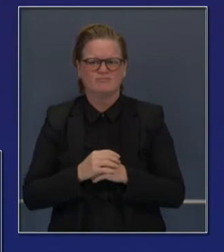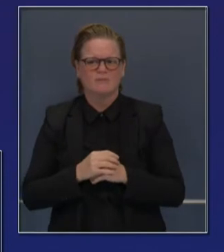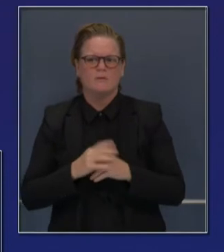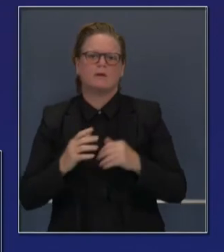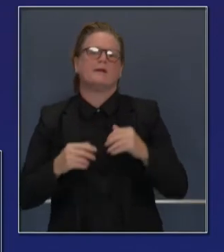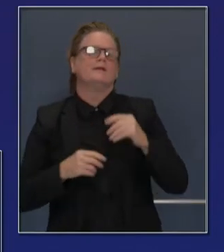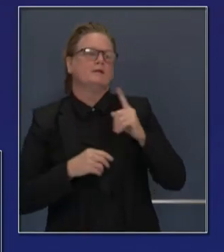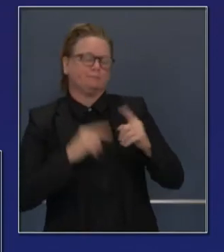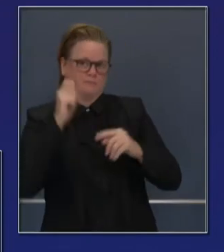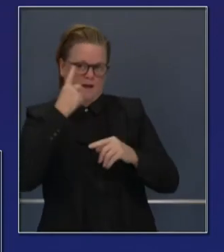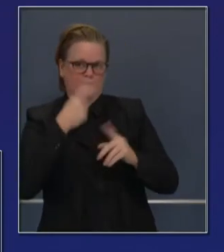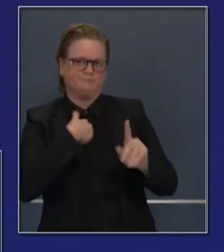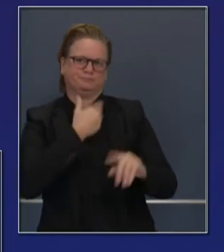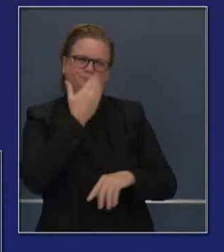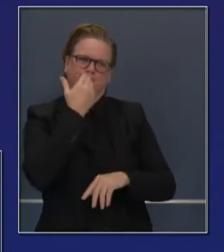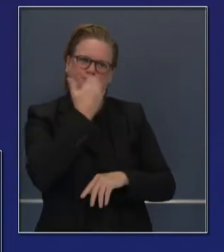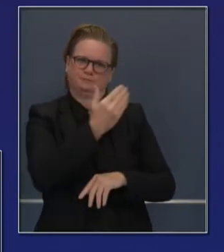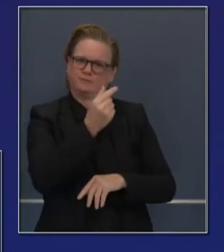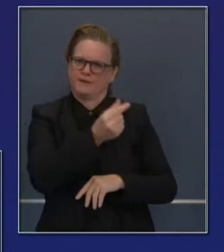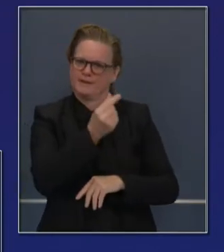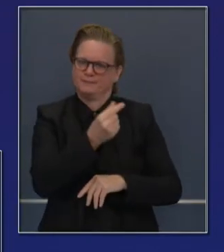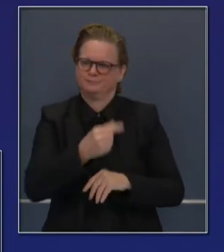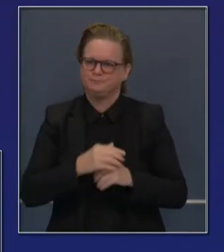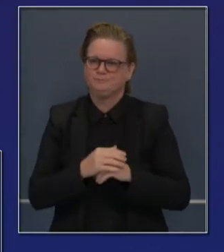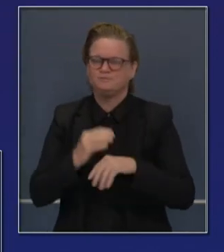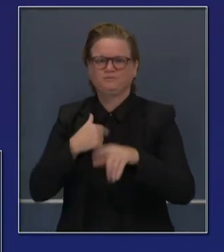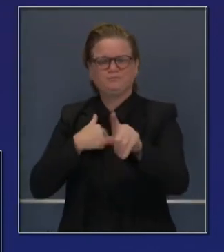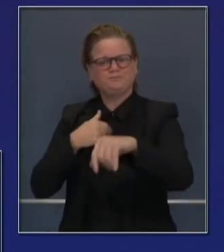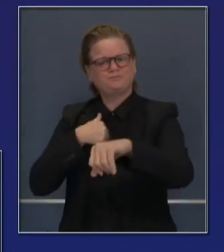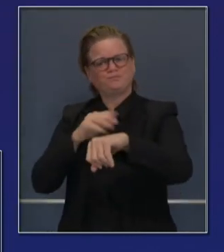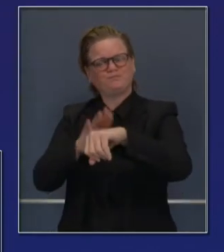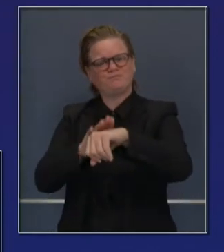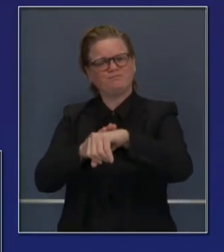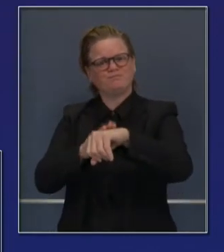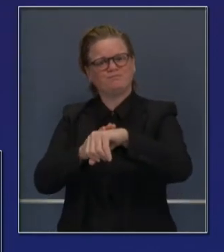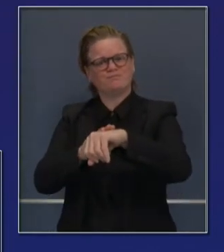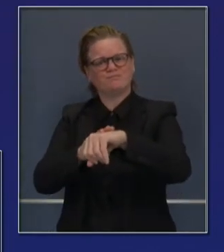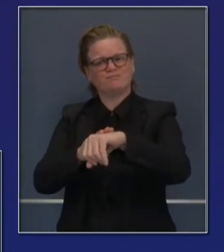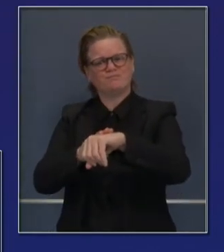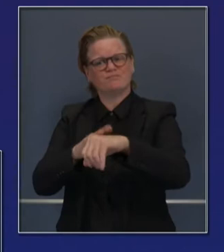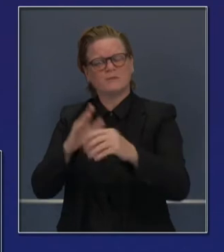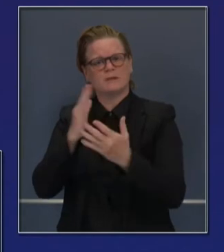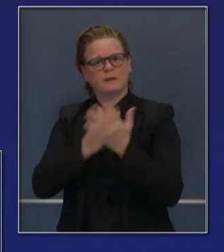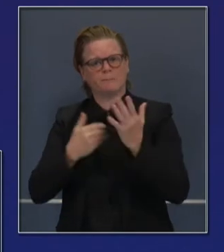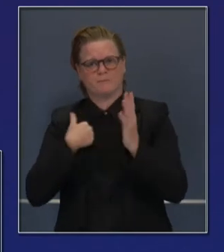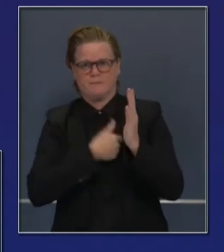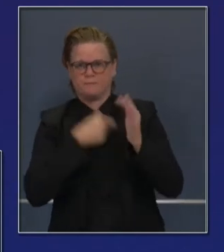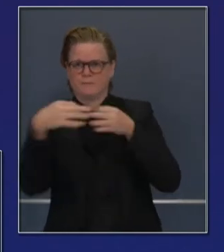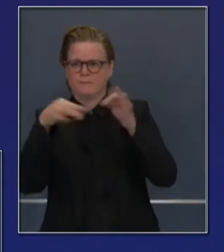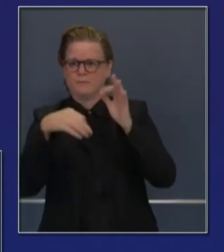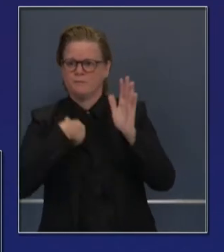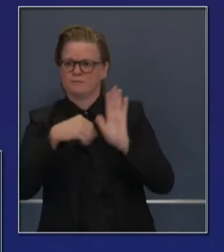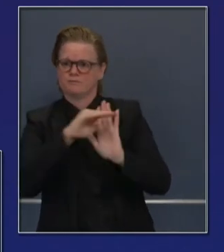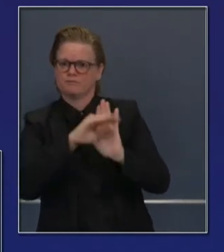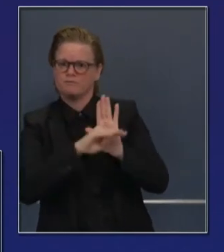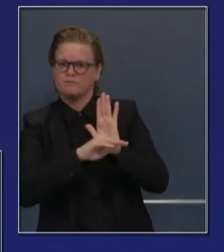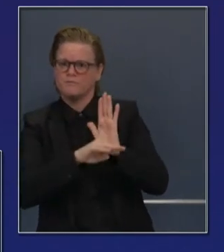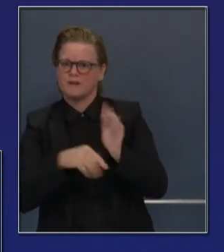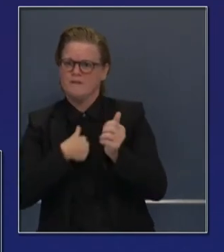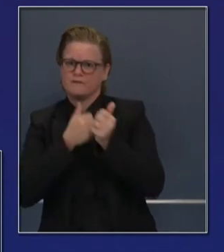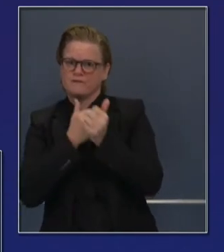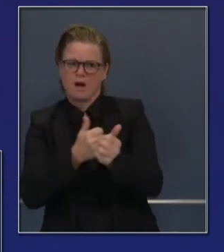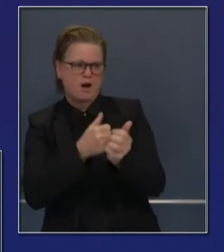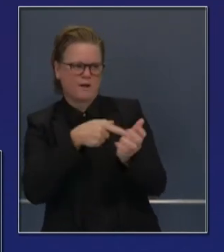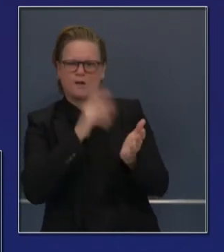preparedness, but also caution that some of the tools in the toolkit when we were at this in early part of the summer are